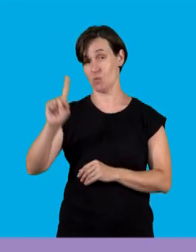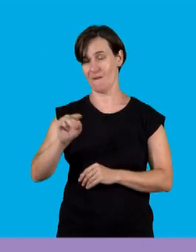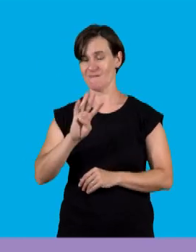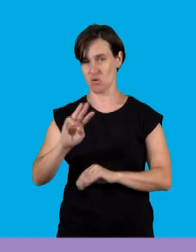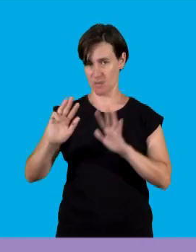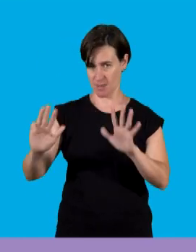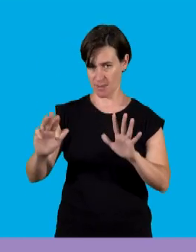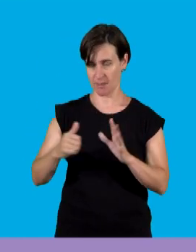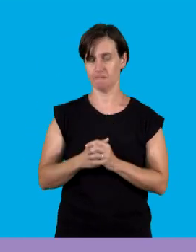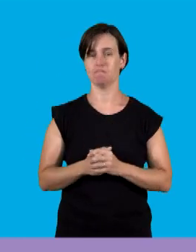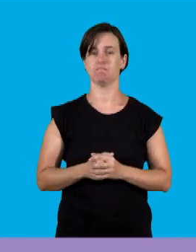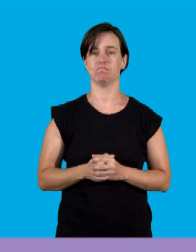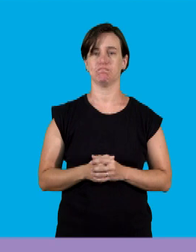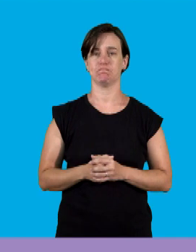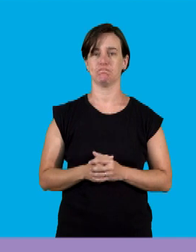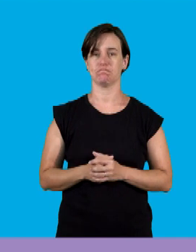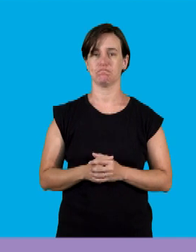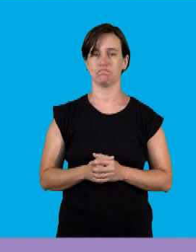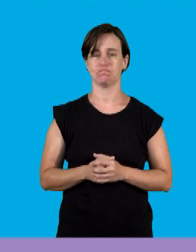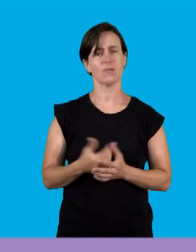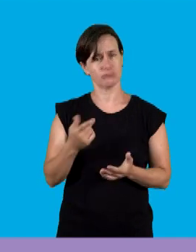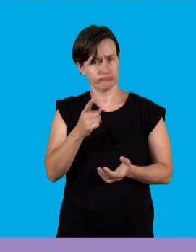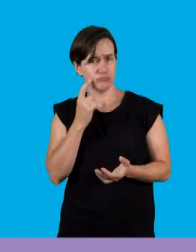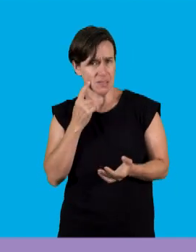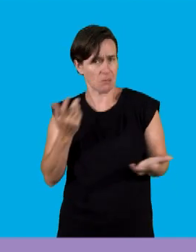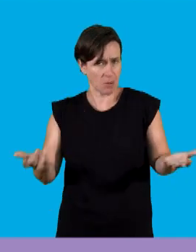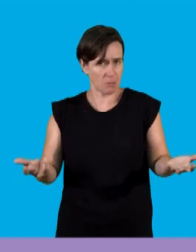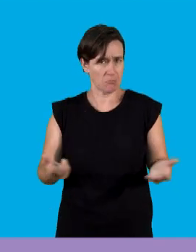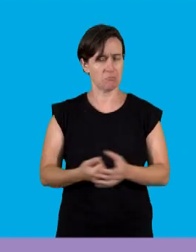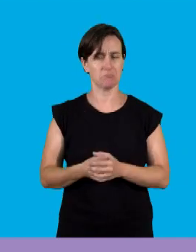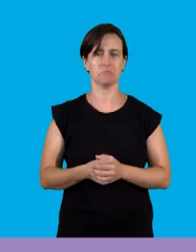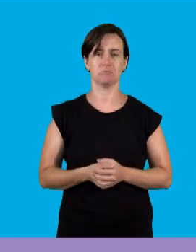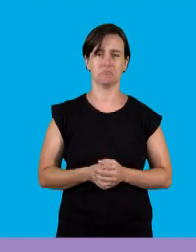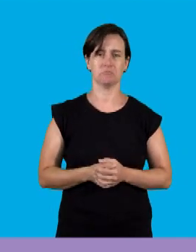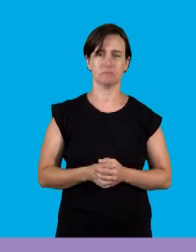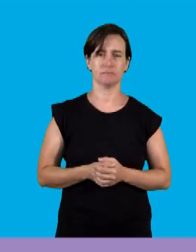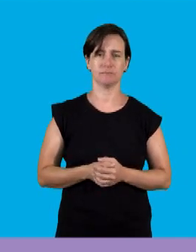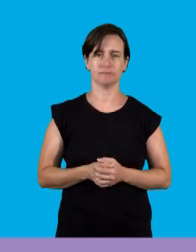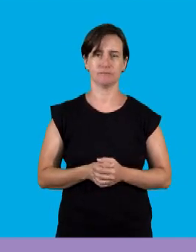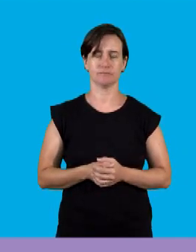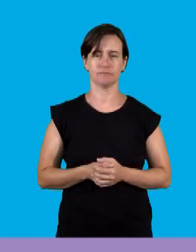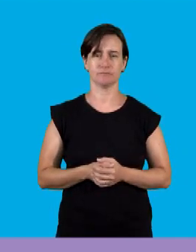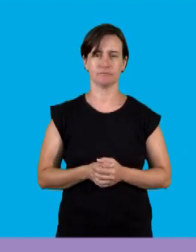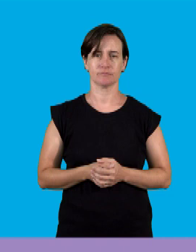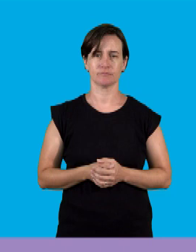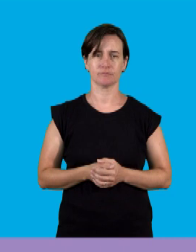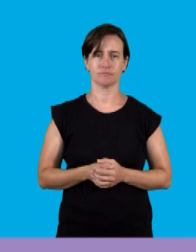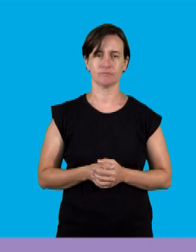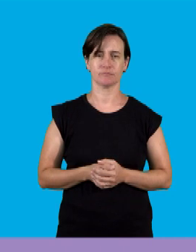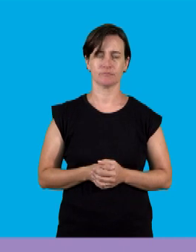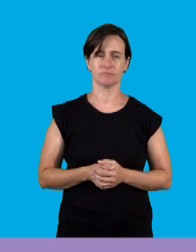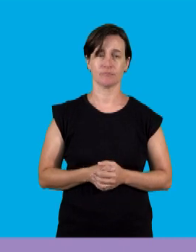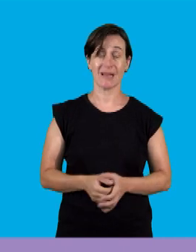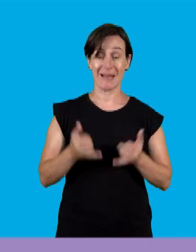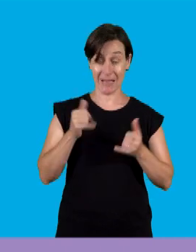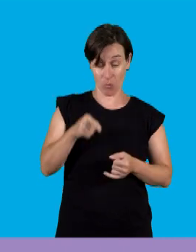next term is 49. So that was quite simple there, filling out that table. Now this table